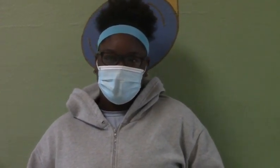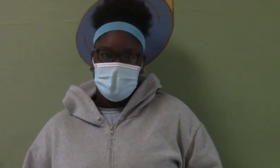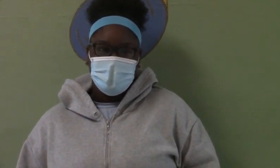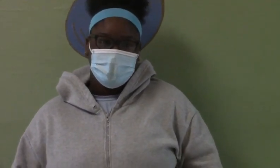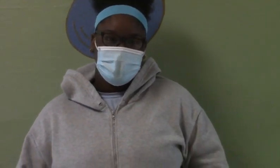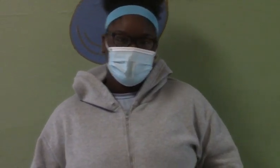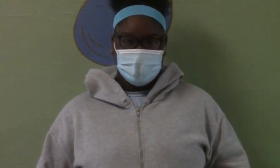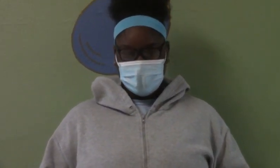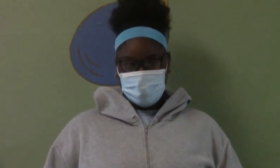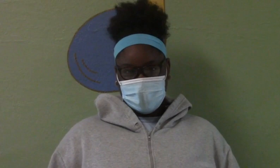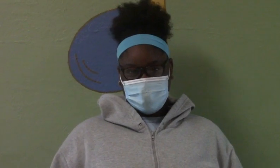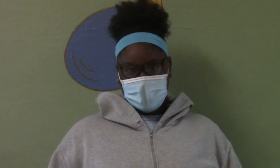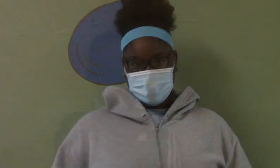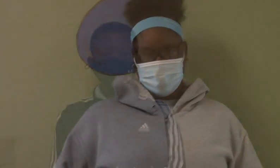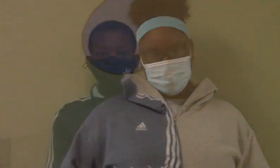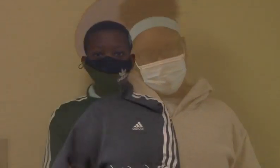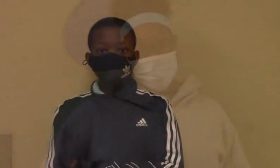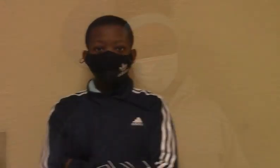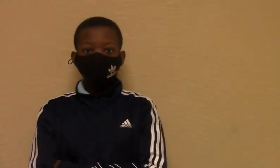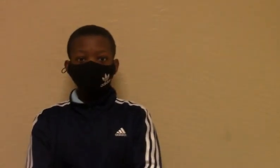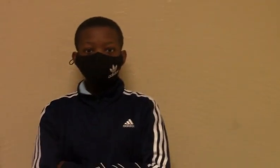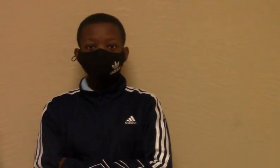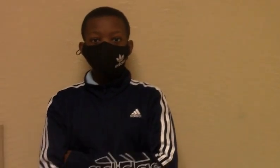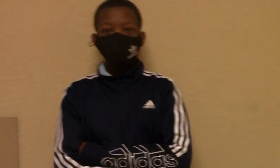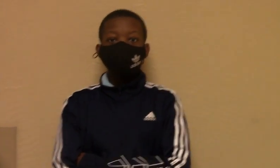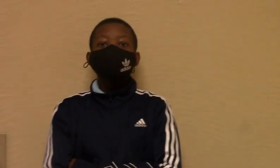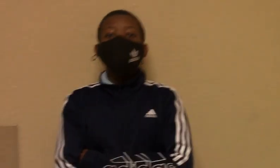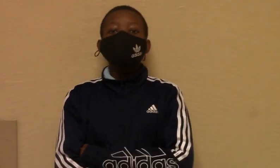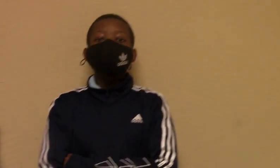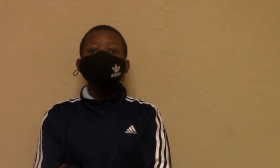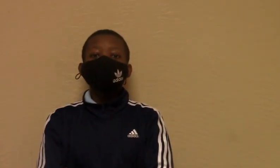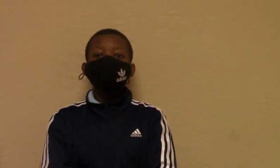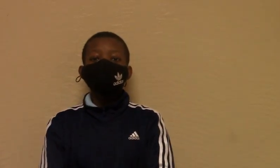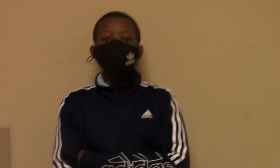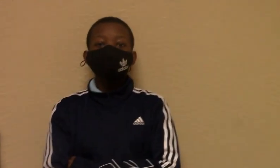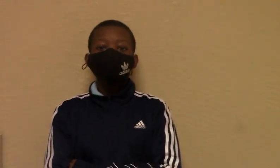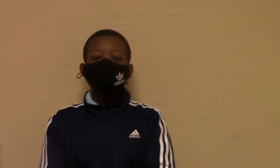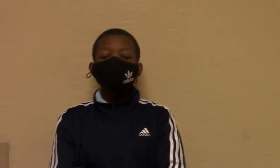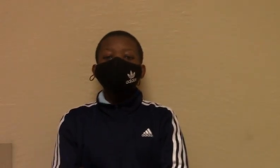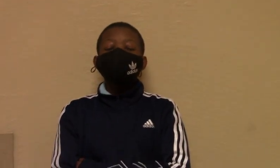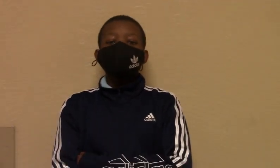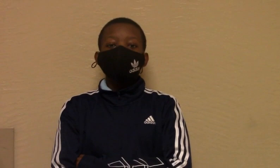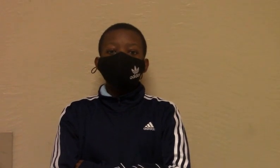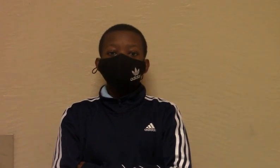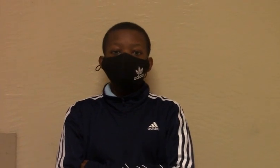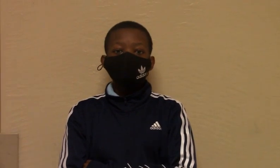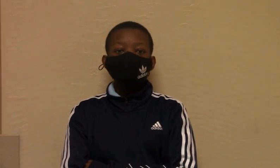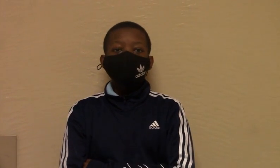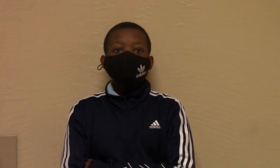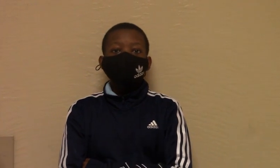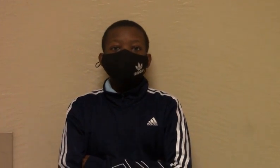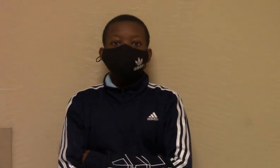year. So that's why I'm proud to be Haitian. Why are you proud to be Haitian? I'm proud to be Haitian because all the